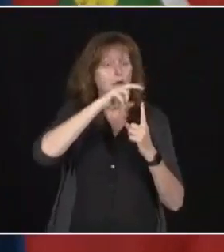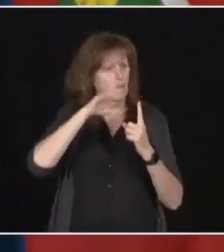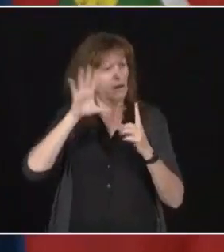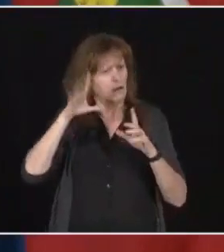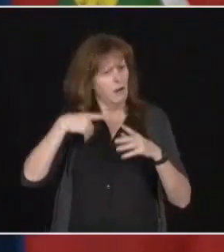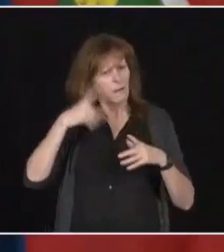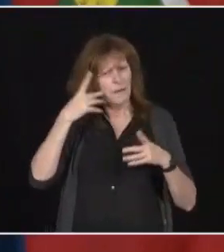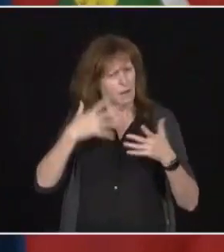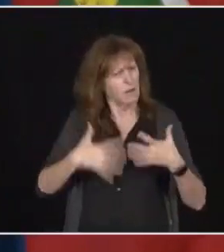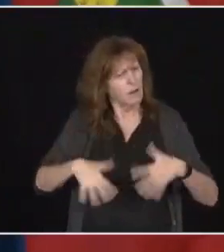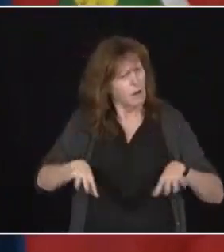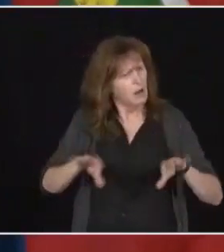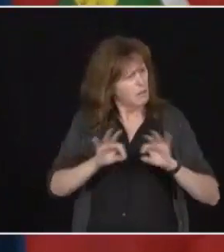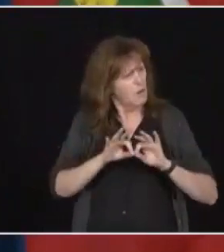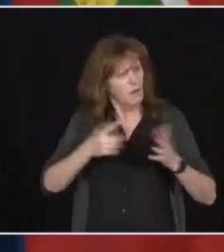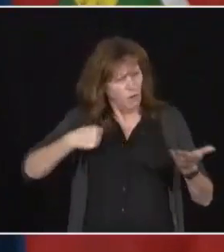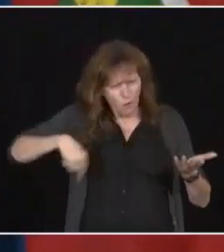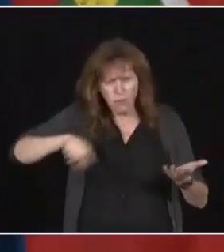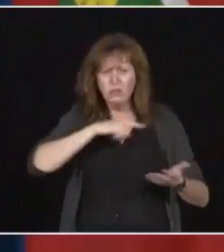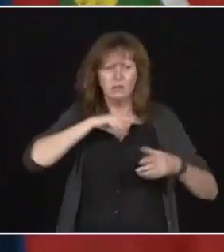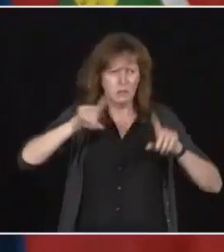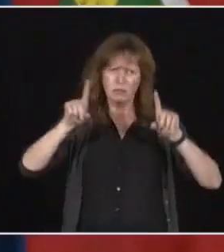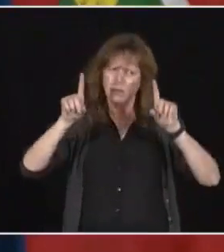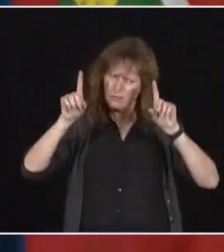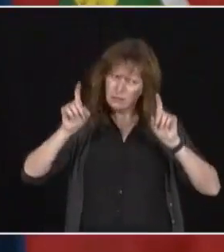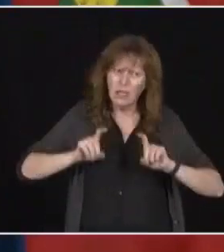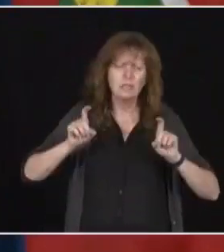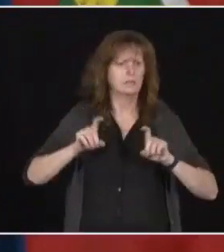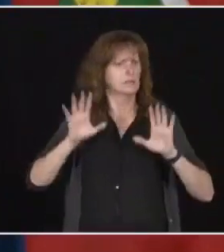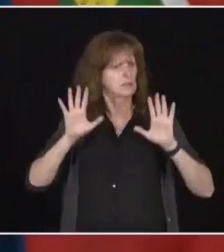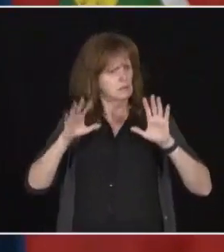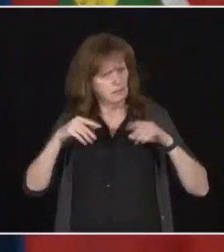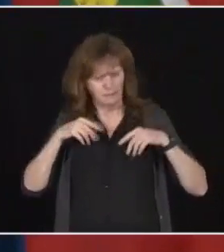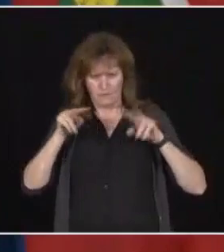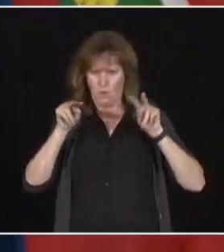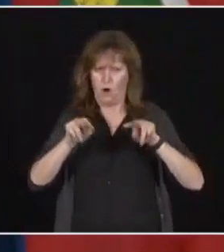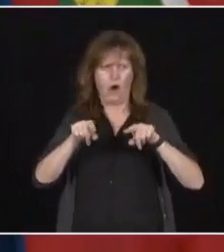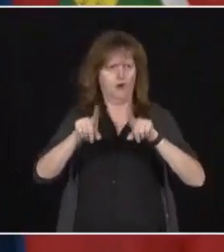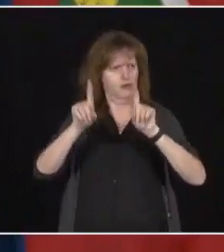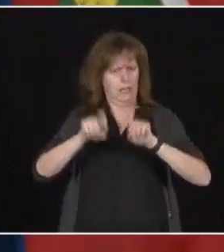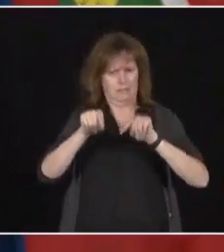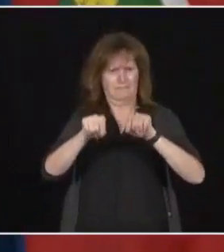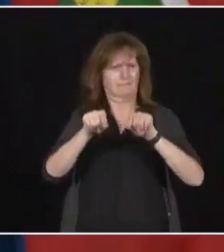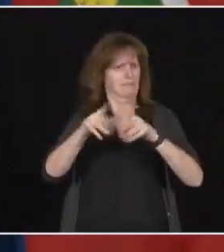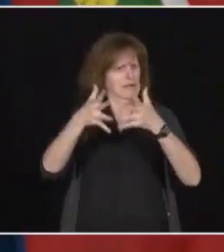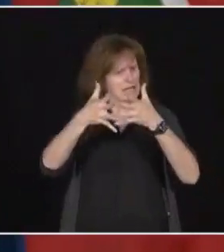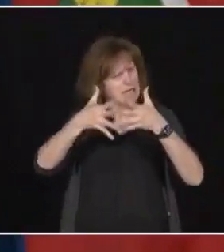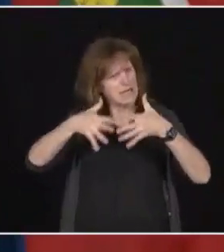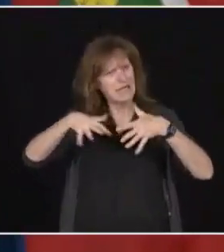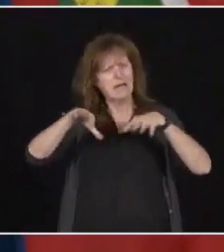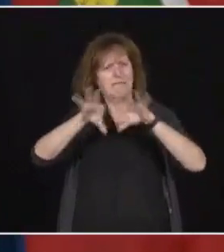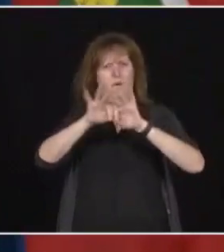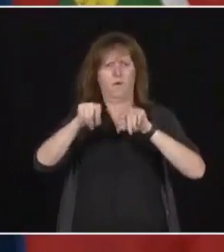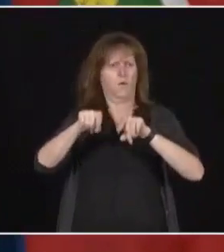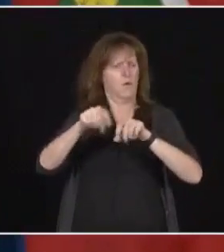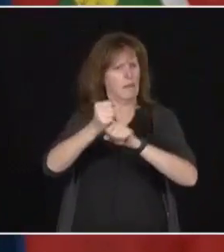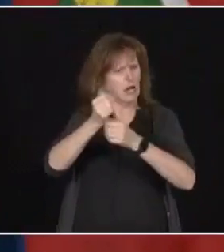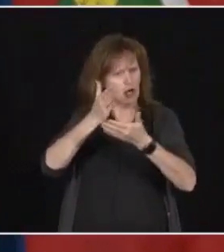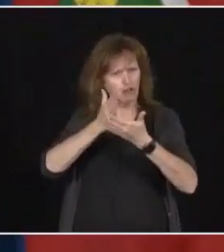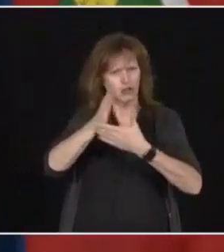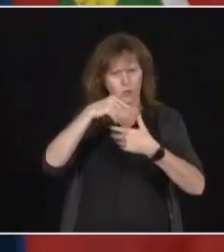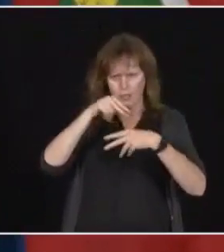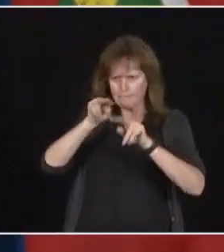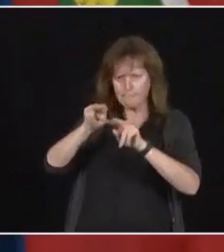we stay on the testing. It's one of the most critical tools we have to ensuring we can monitor our numbers and stay ahead of